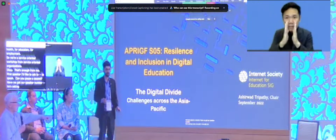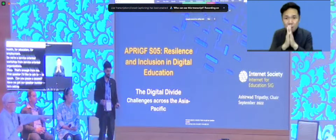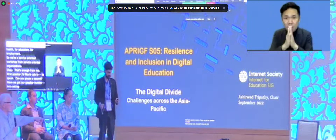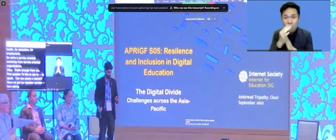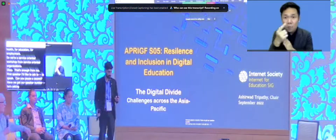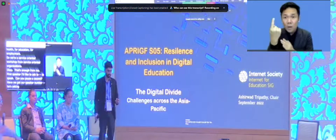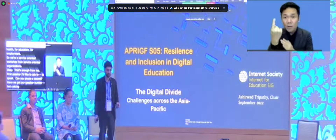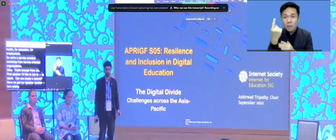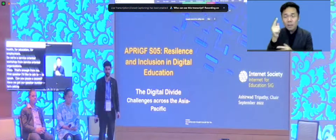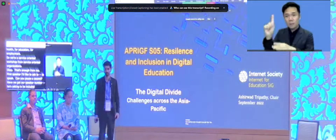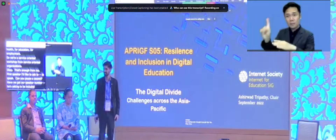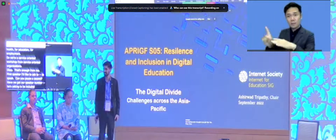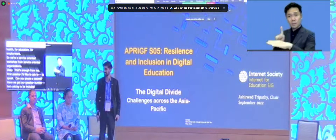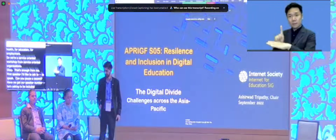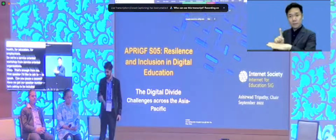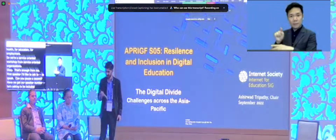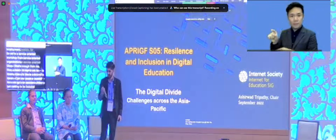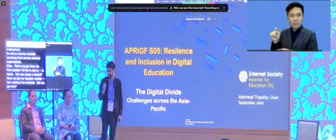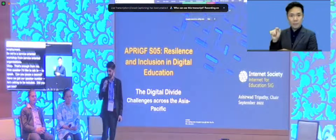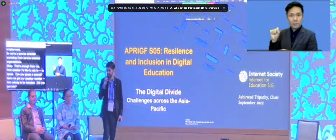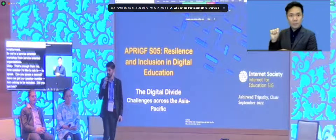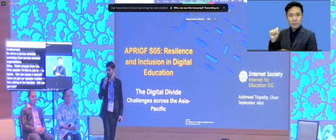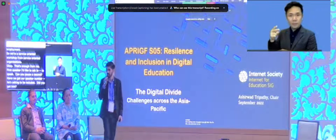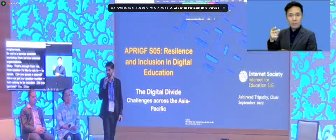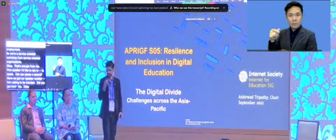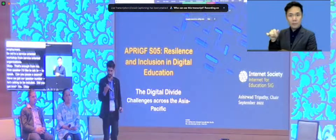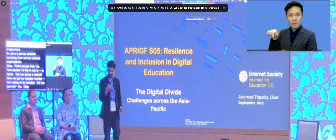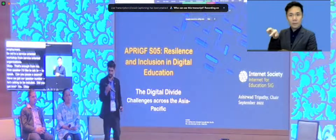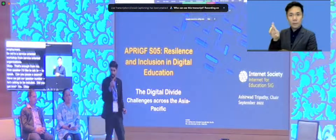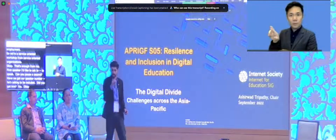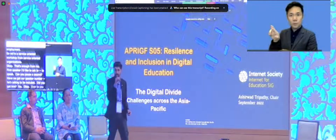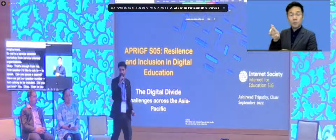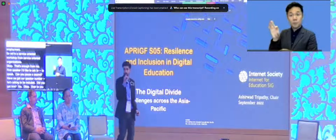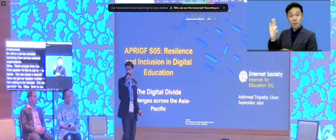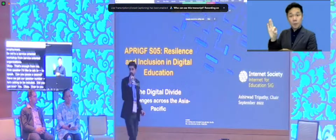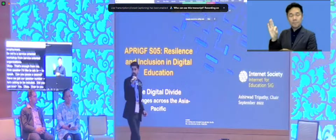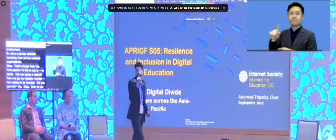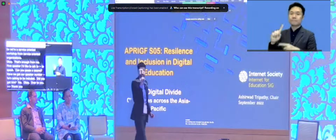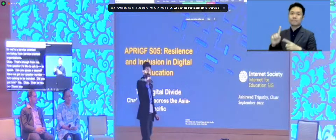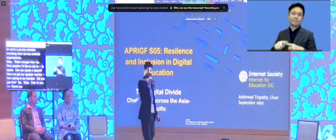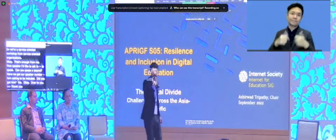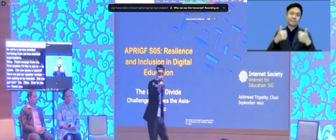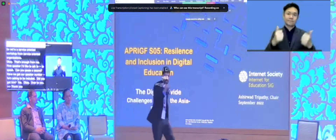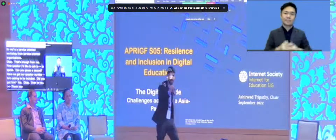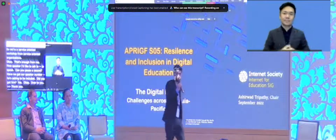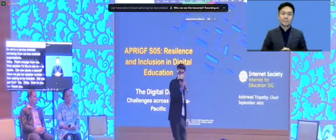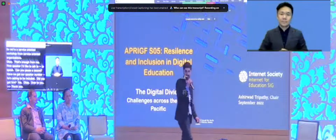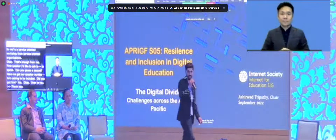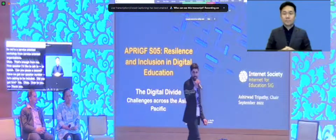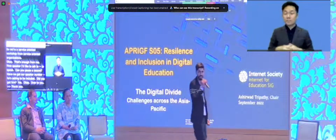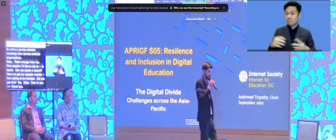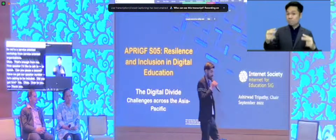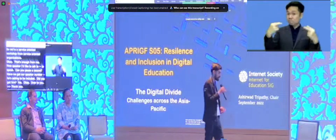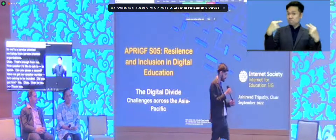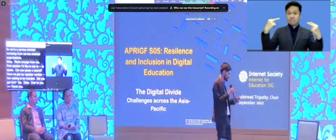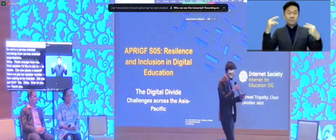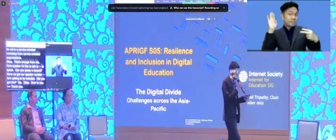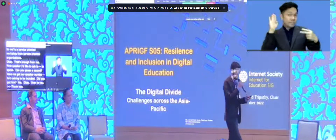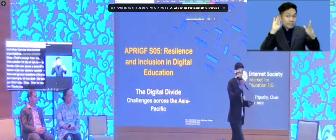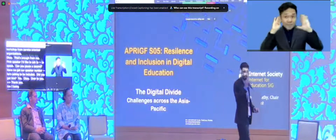okay. Okay, Ashirwad, over to you. Thank you, Winston. Am I being heard properly? Yes. Thank you